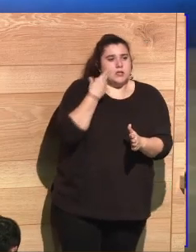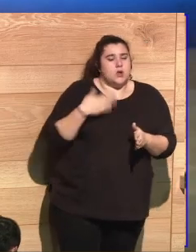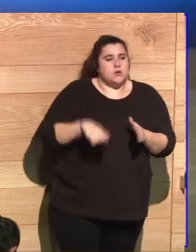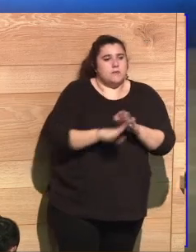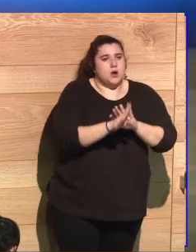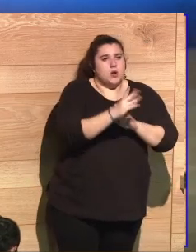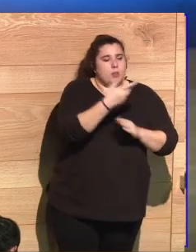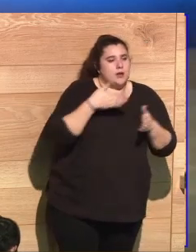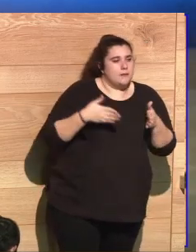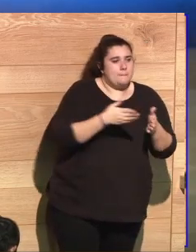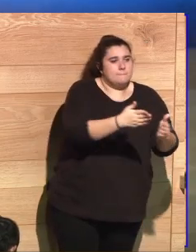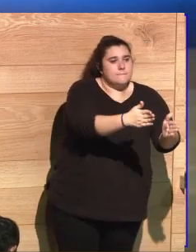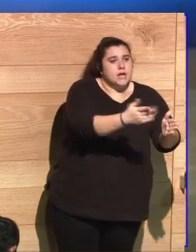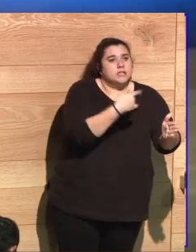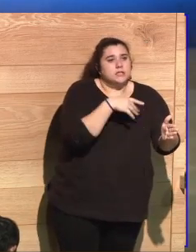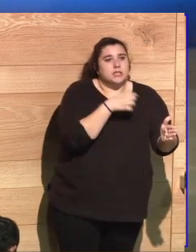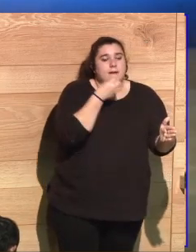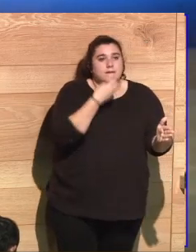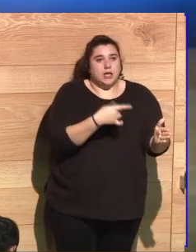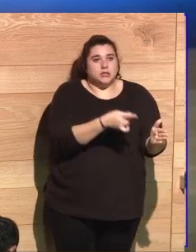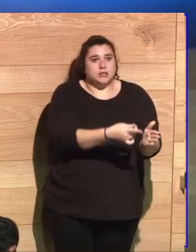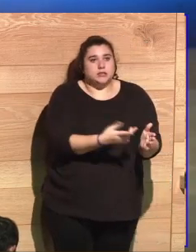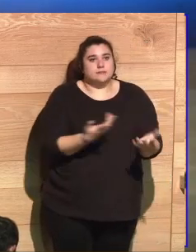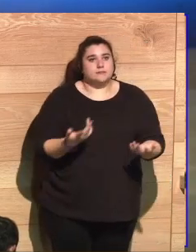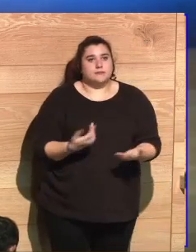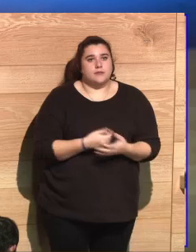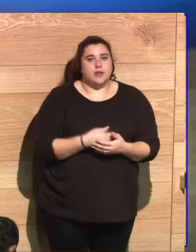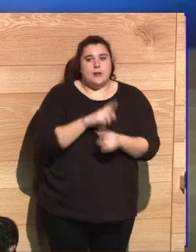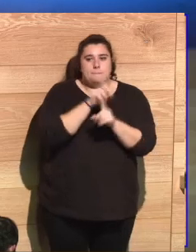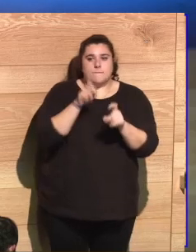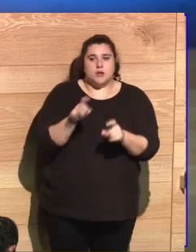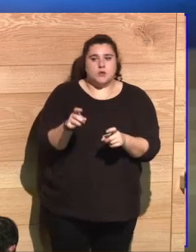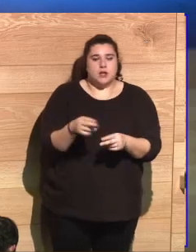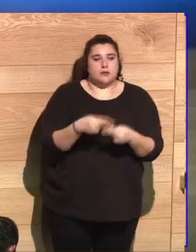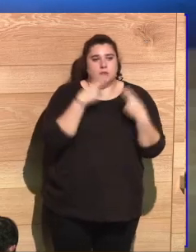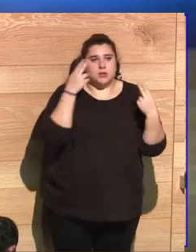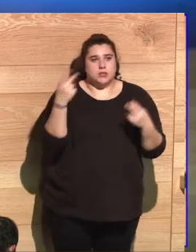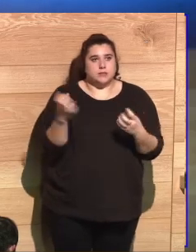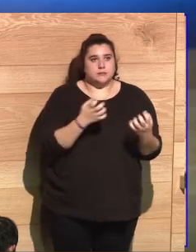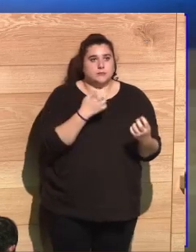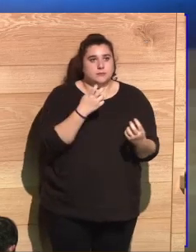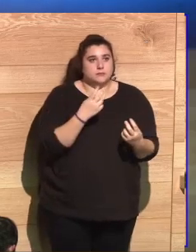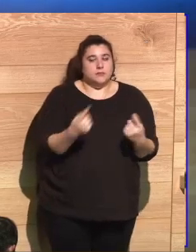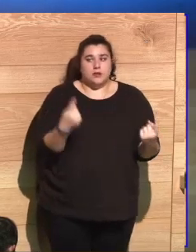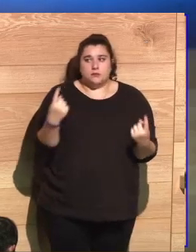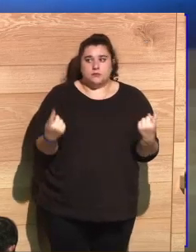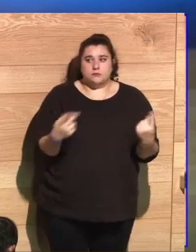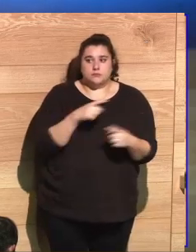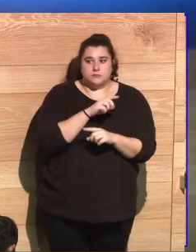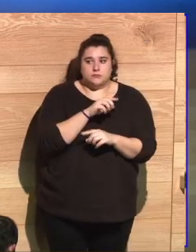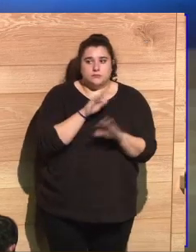No sé si alguien del público quiere hacer alguna. I don't know if we have any question from the audience. Now it is time.